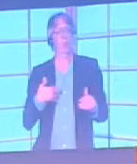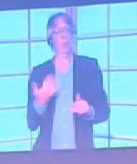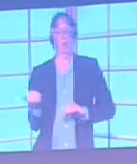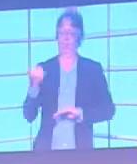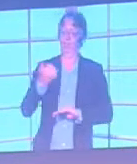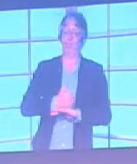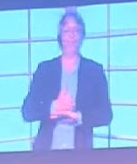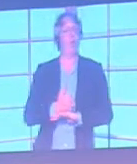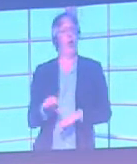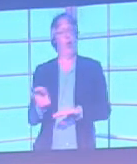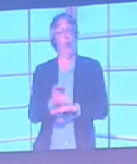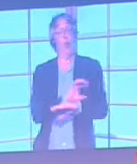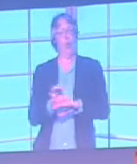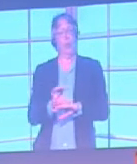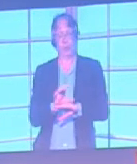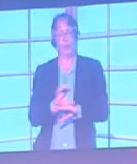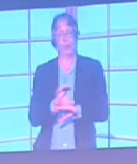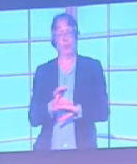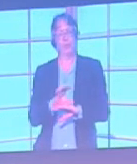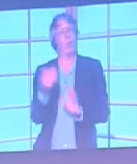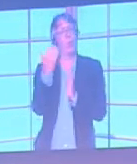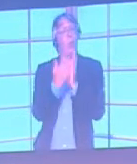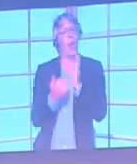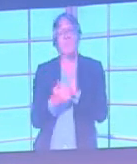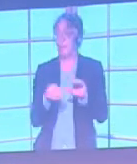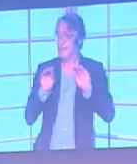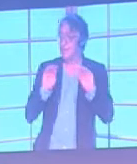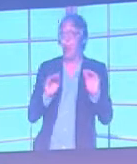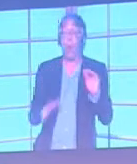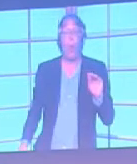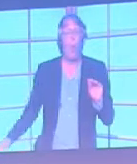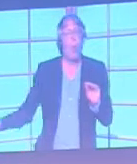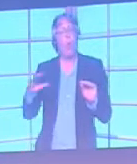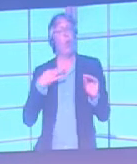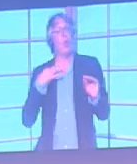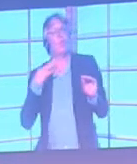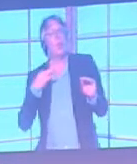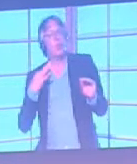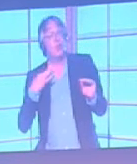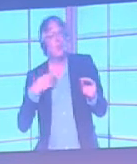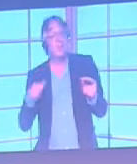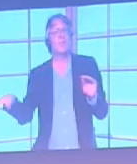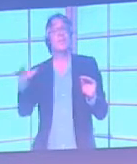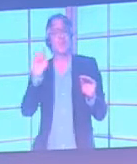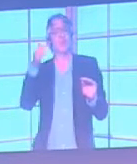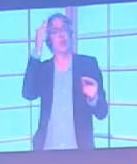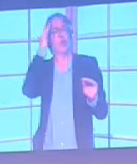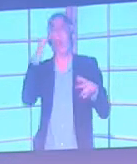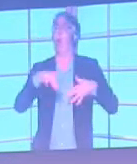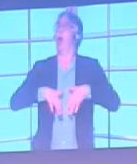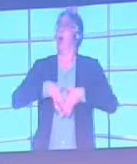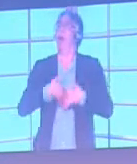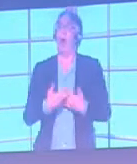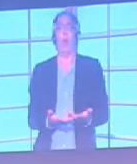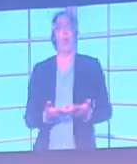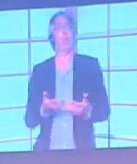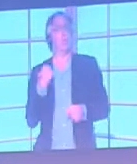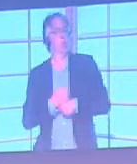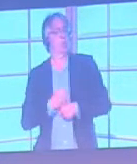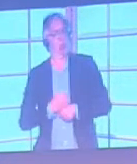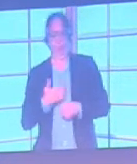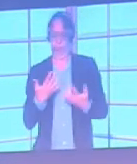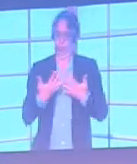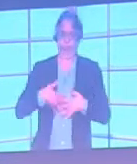what access for all means. So if somebody is there, present within the organization of the operation of the